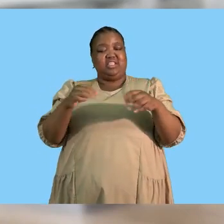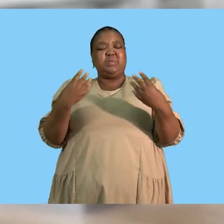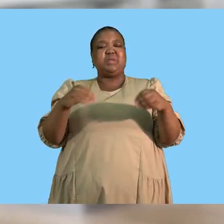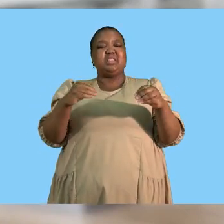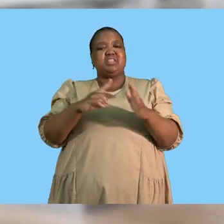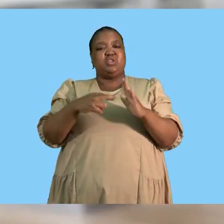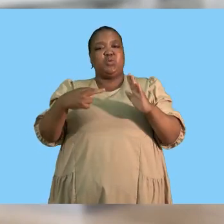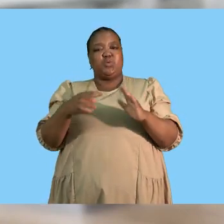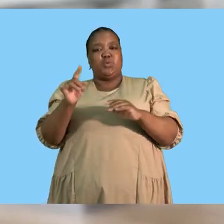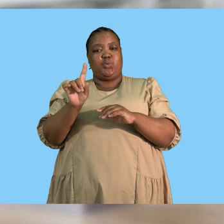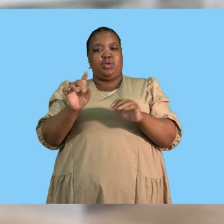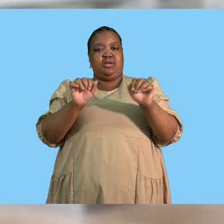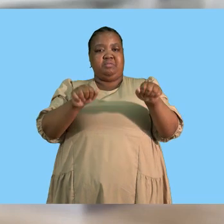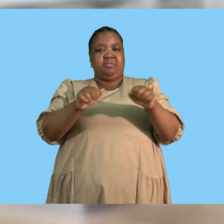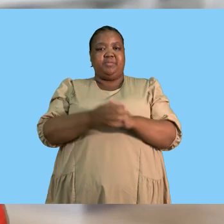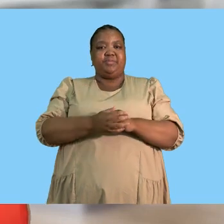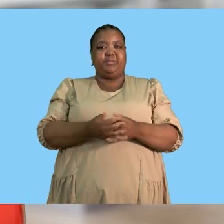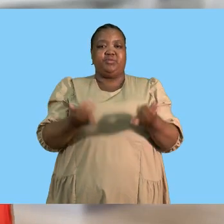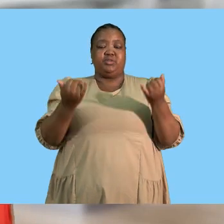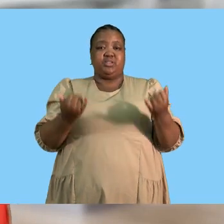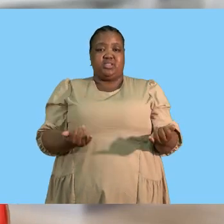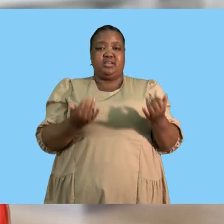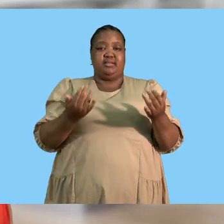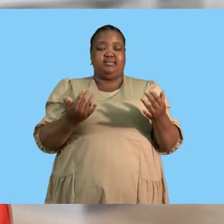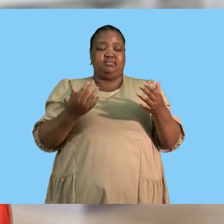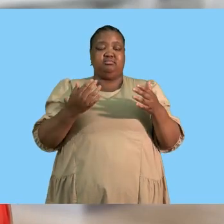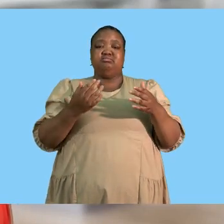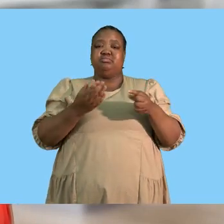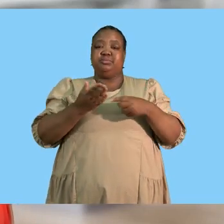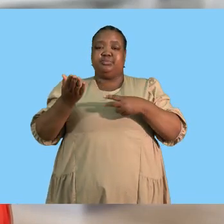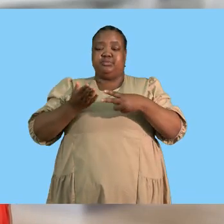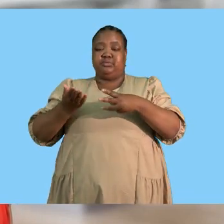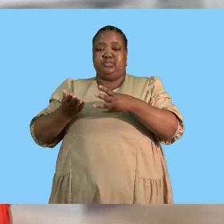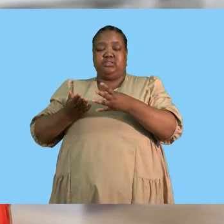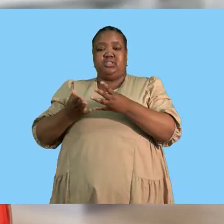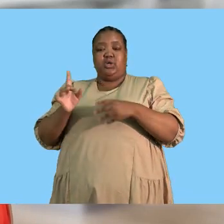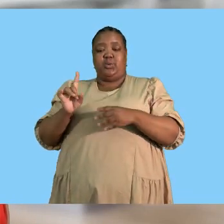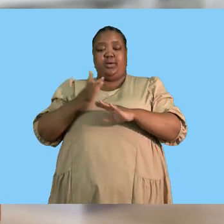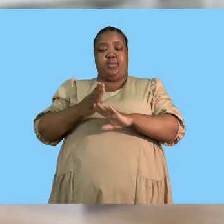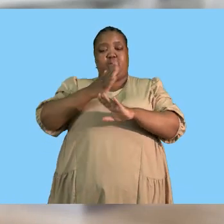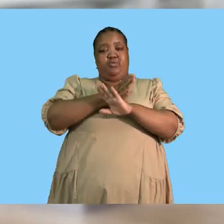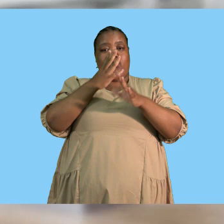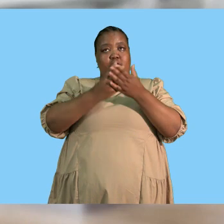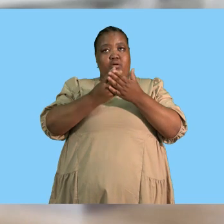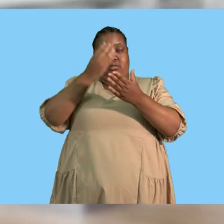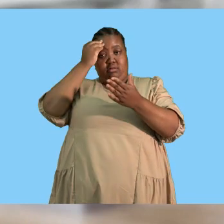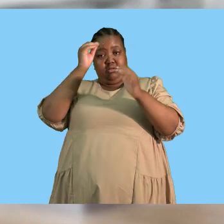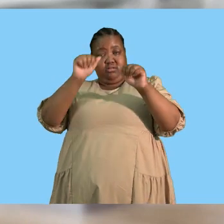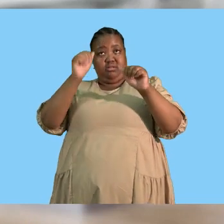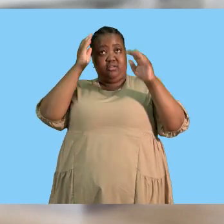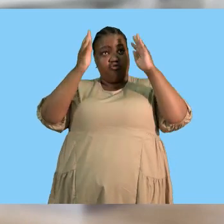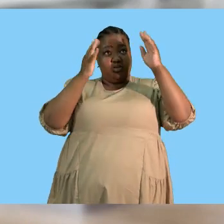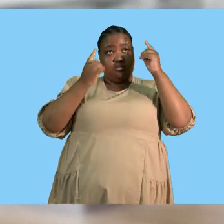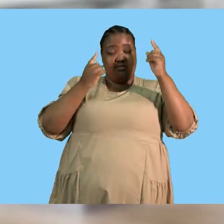on business roles. Now, you must see from my concept map that in the previous lesson, we have